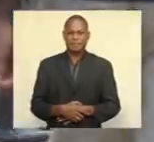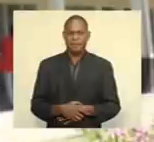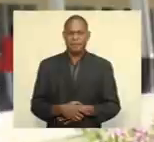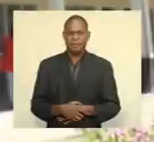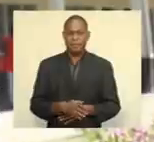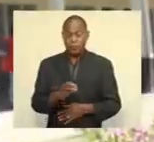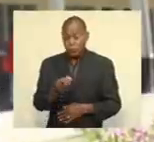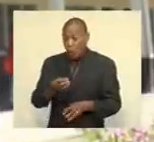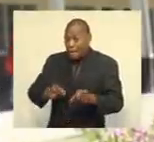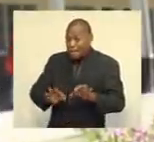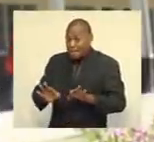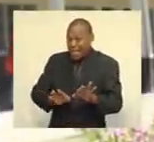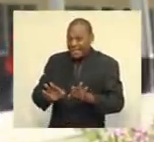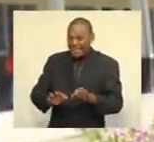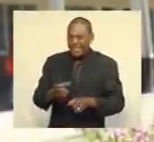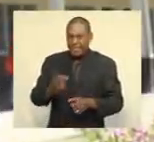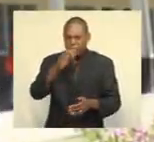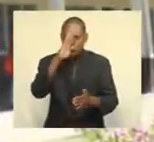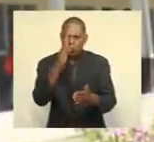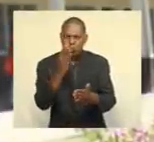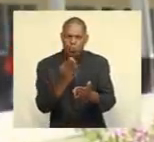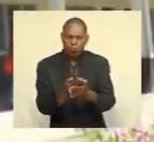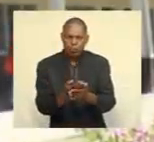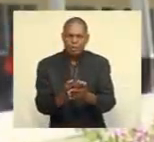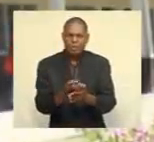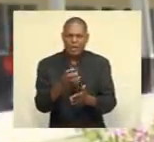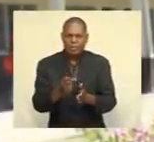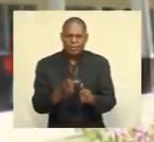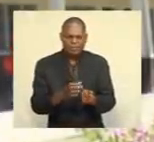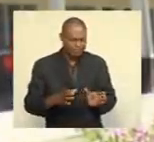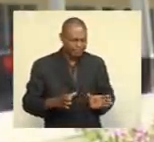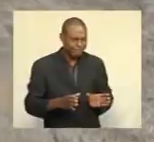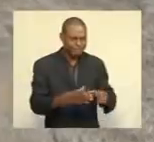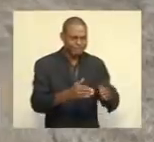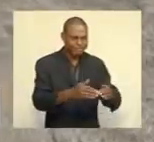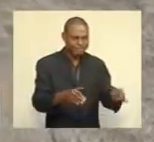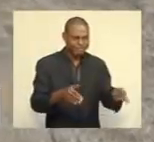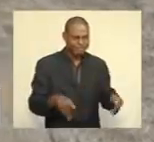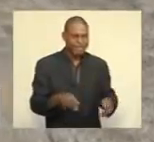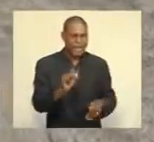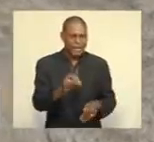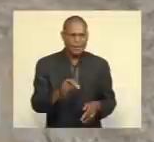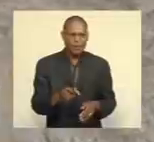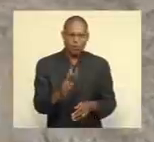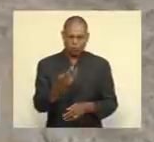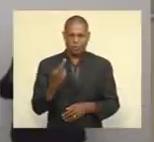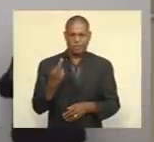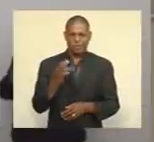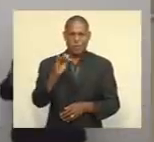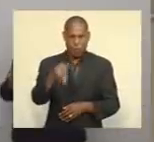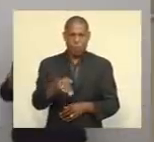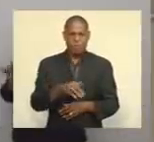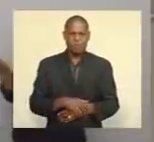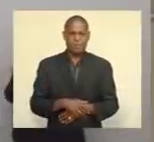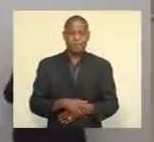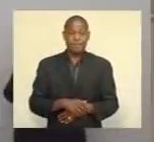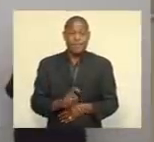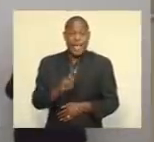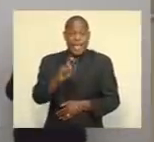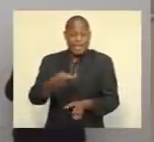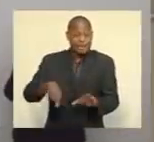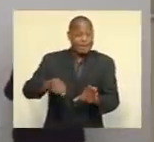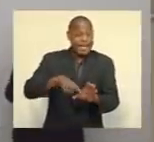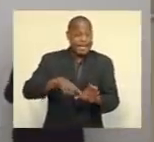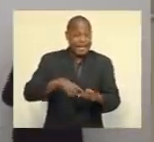in place for students within the containment areas who will need to return home. If they are in the containment area and need to return